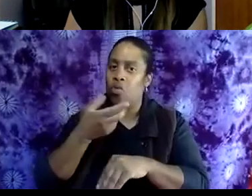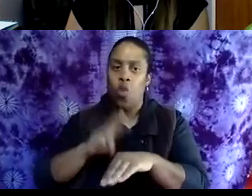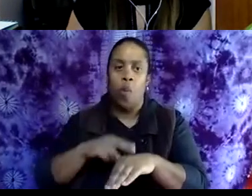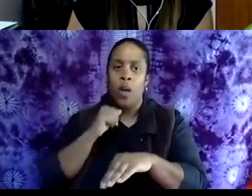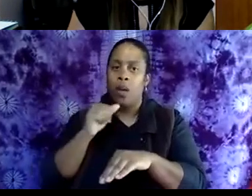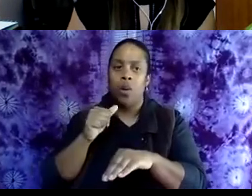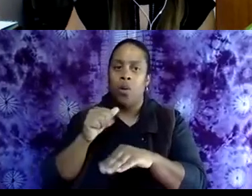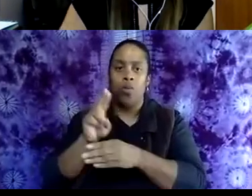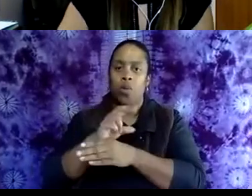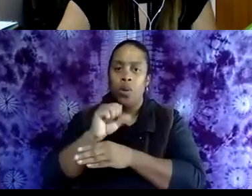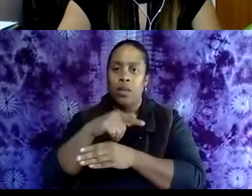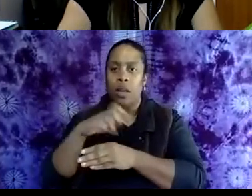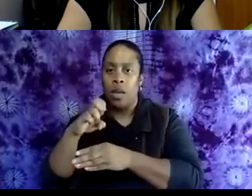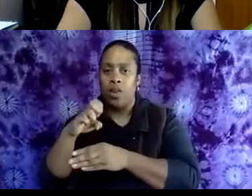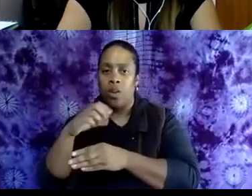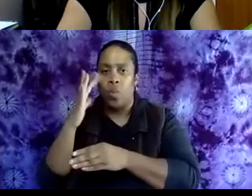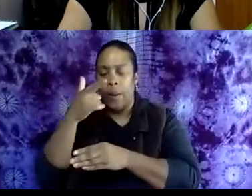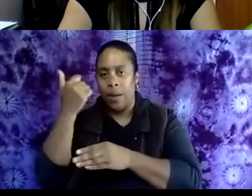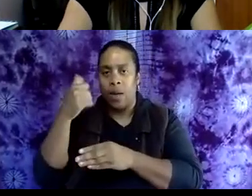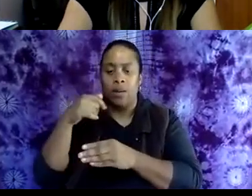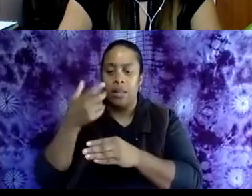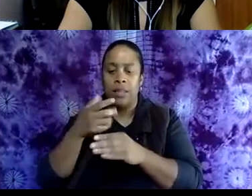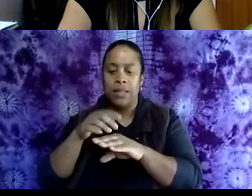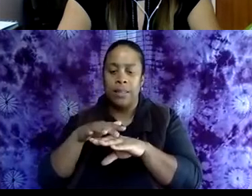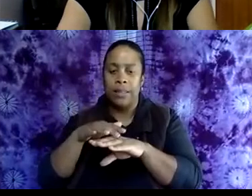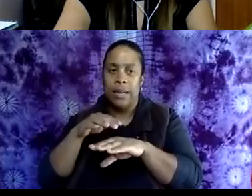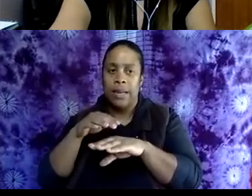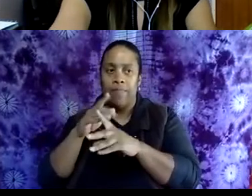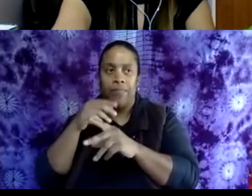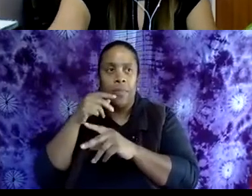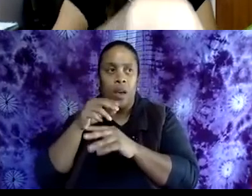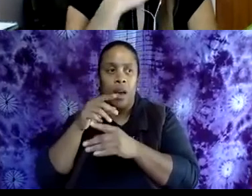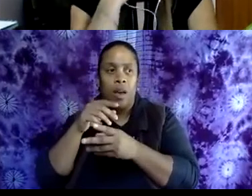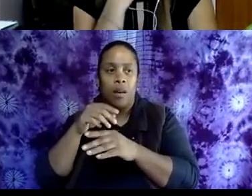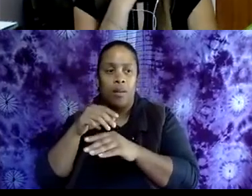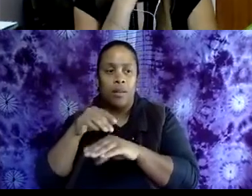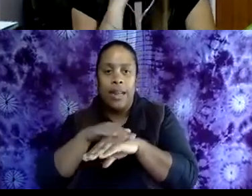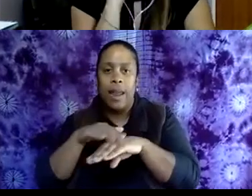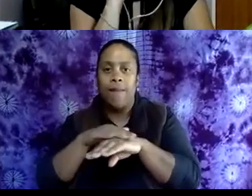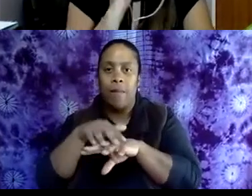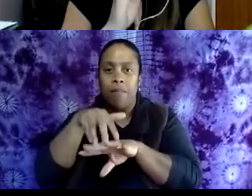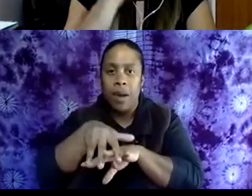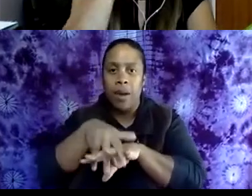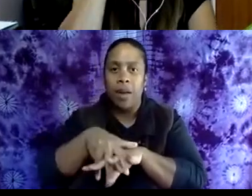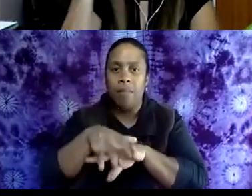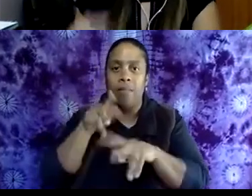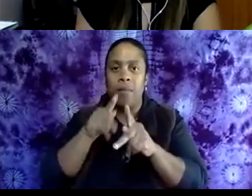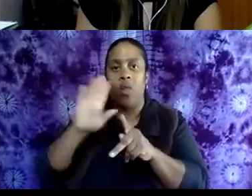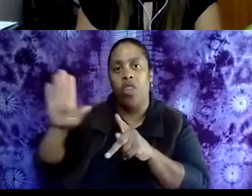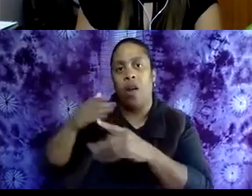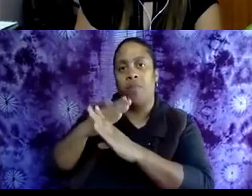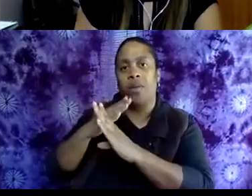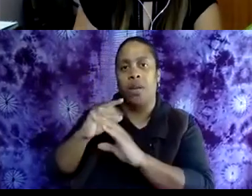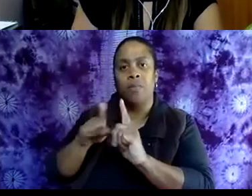because this is a Native people way of protection, but this is what I had here because I love the smell. Normally, I use